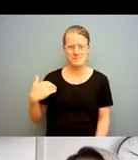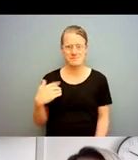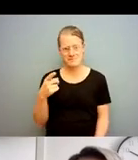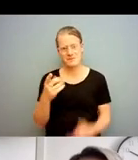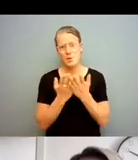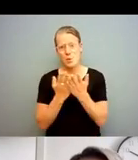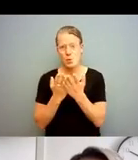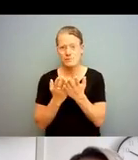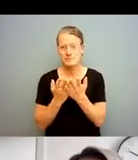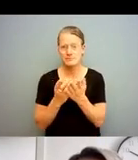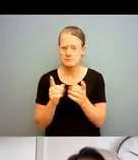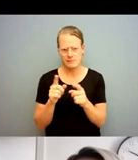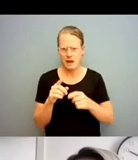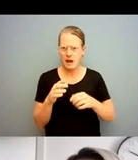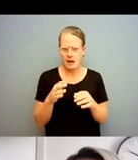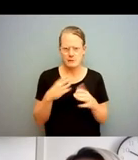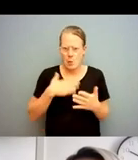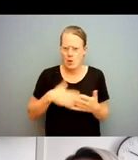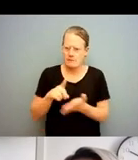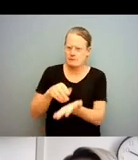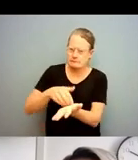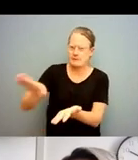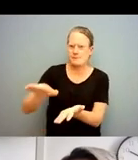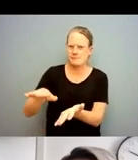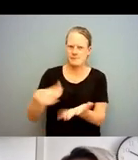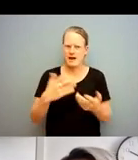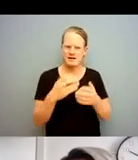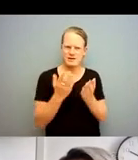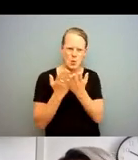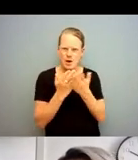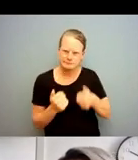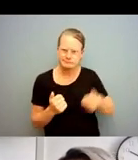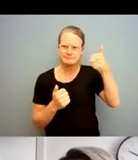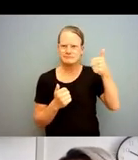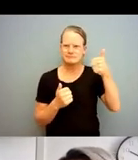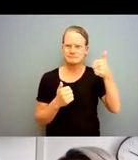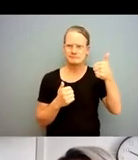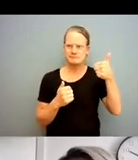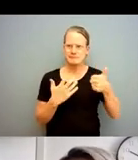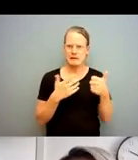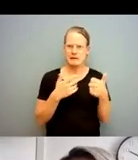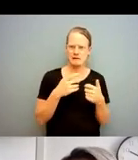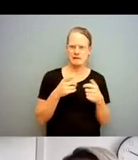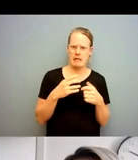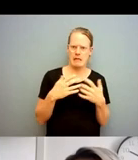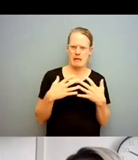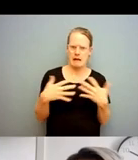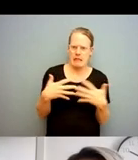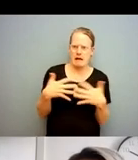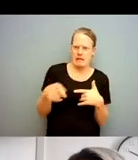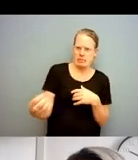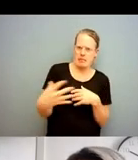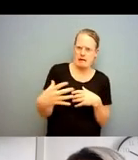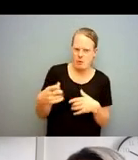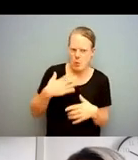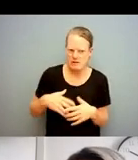school because the principal was afraid of her behavior or suicidal attempts would infect